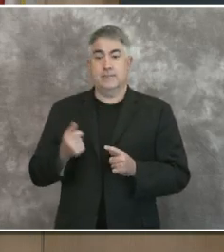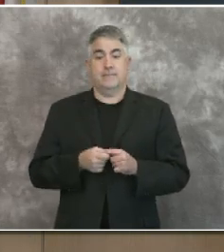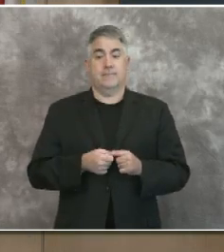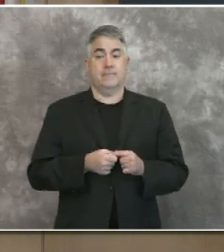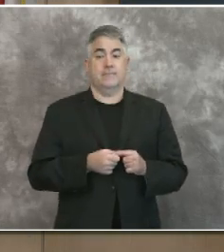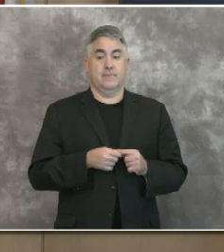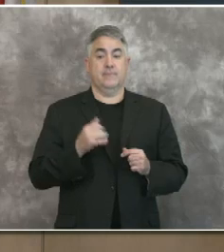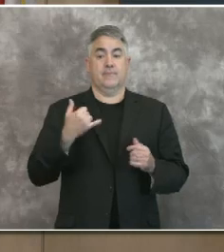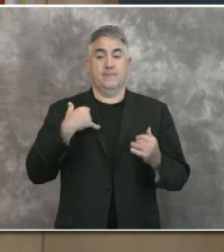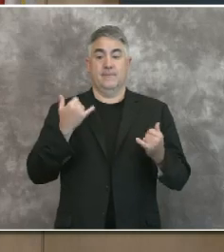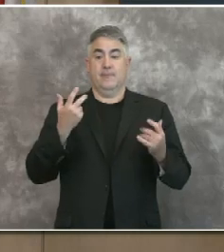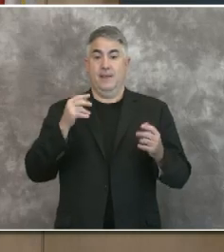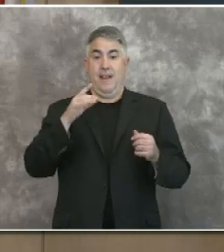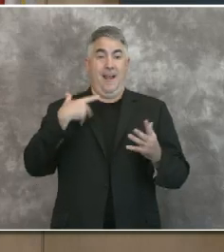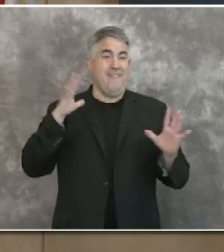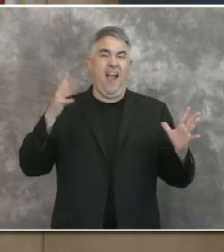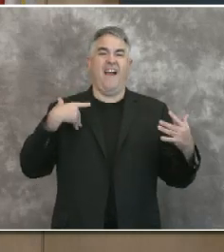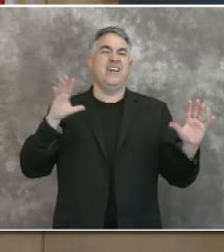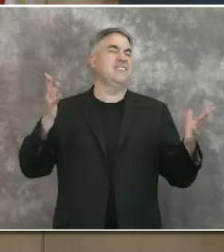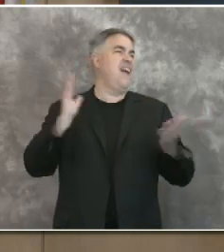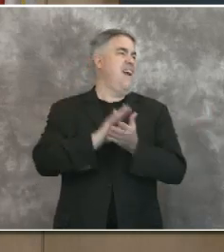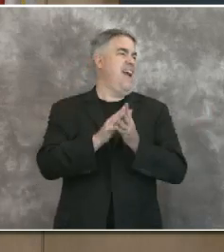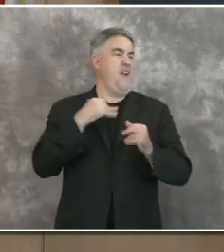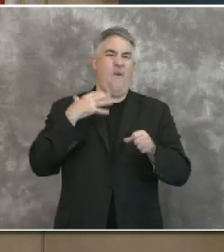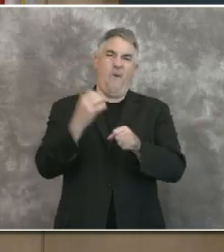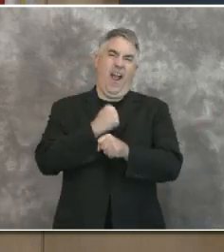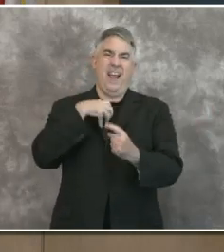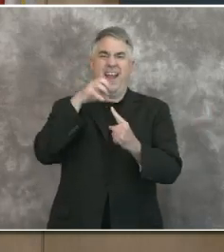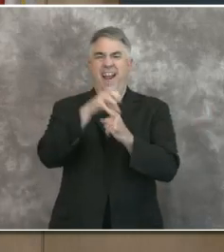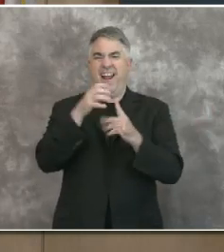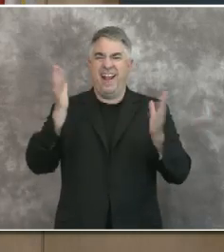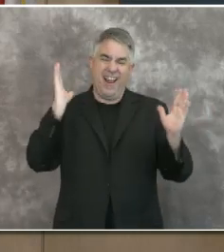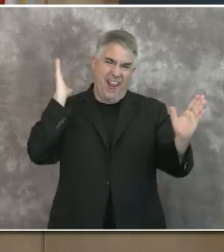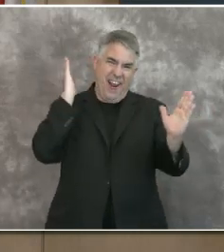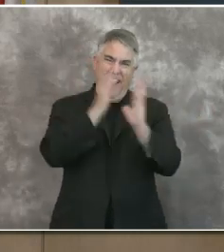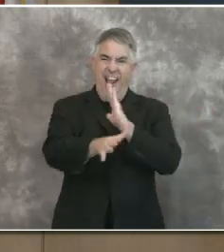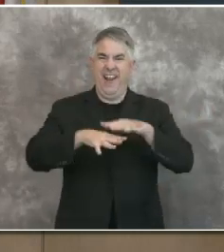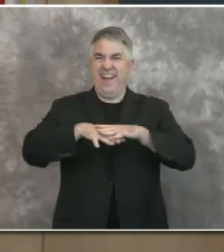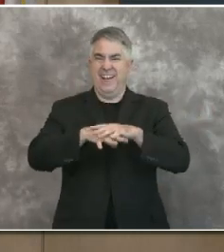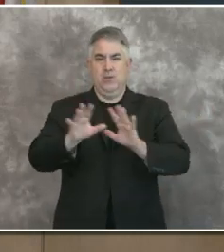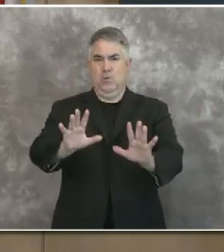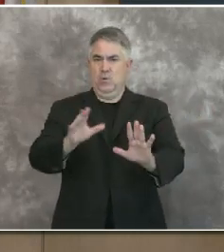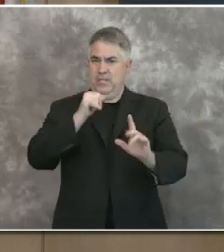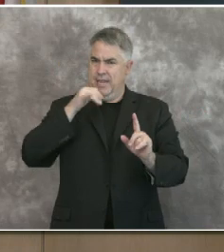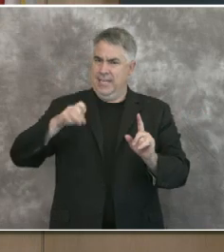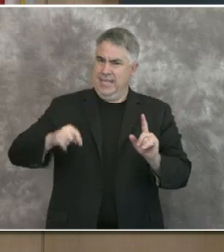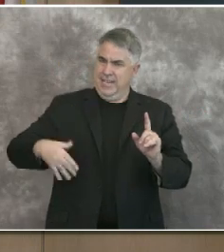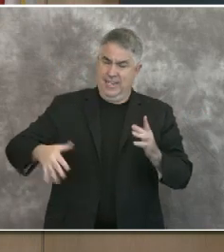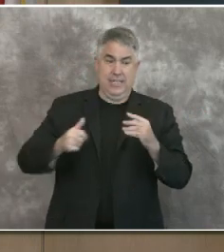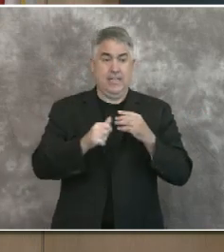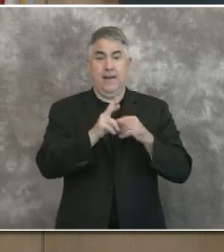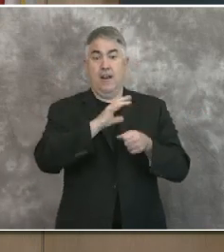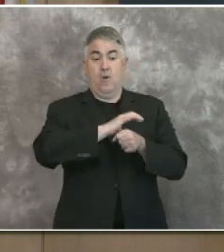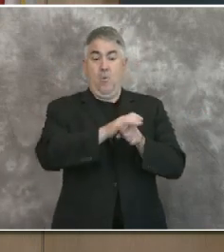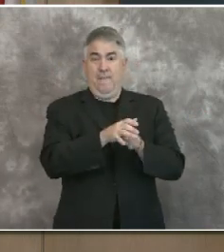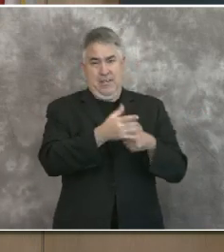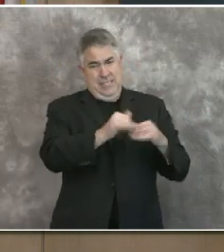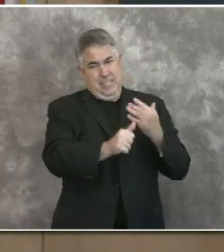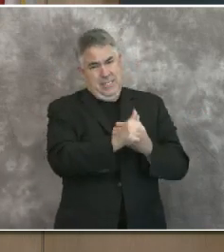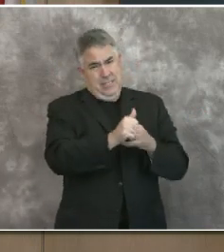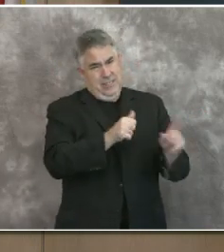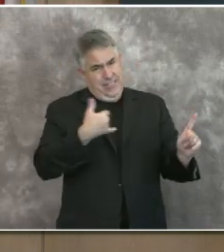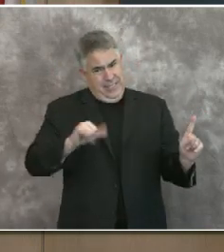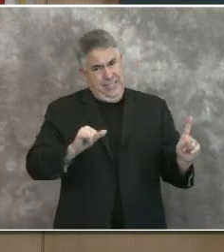yet. The truth is the threat still exists. The virus is still out there and we must